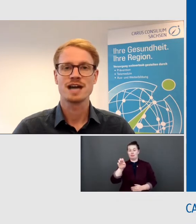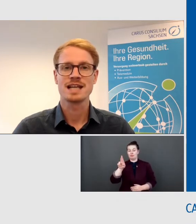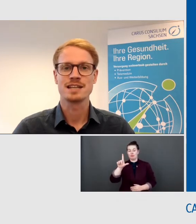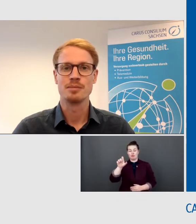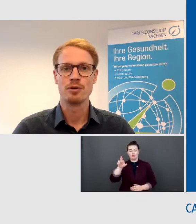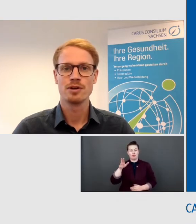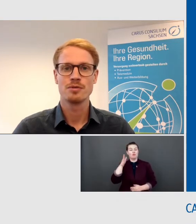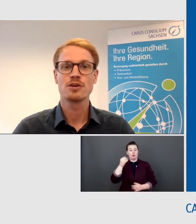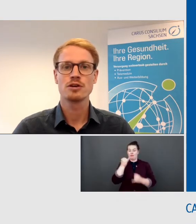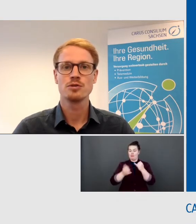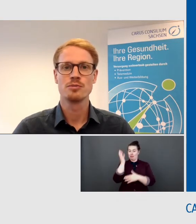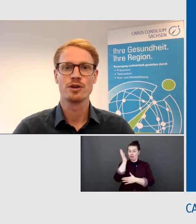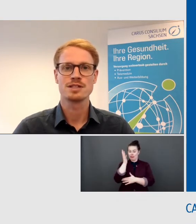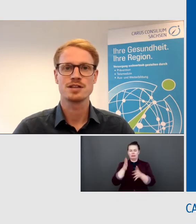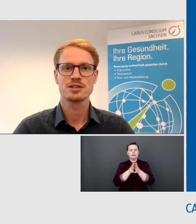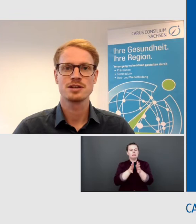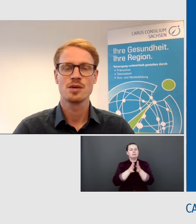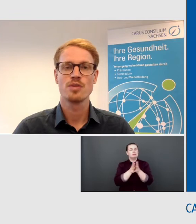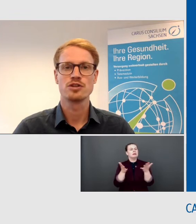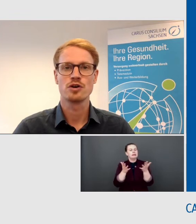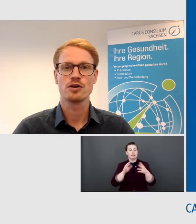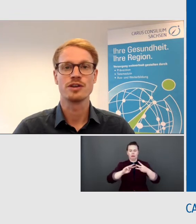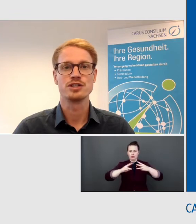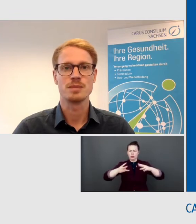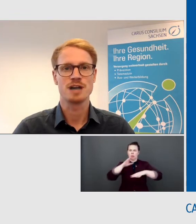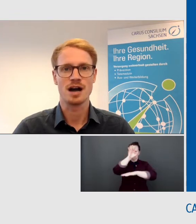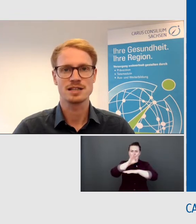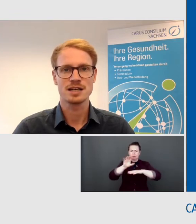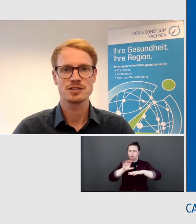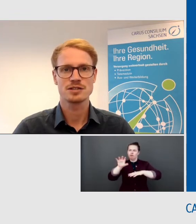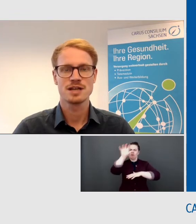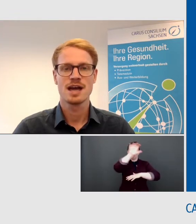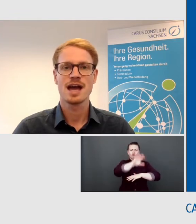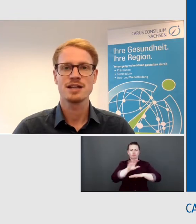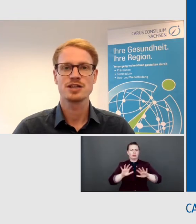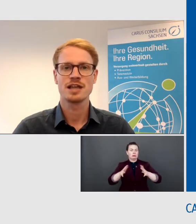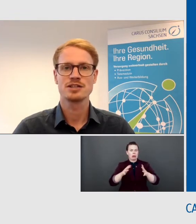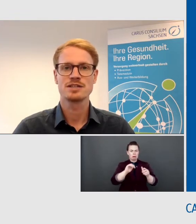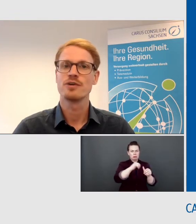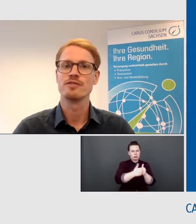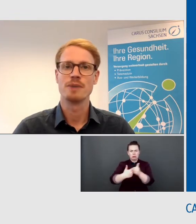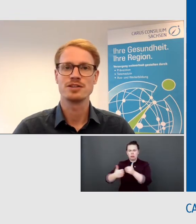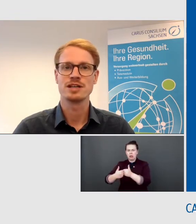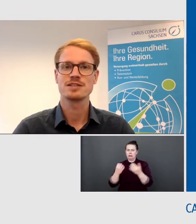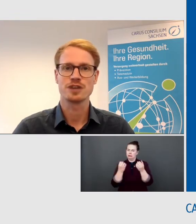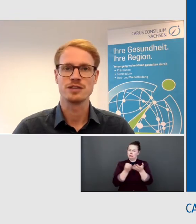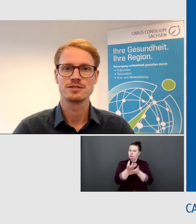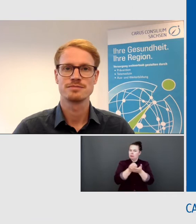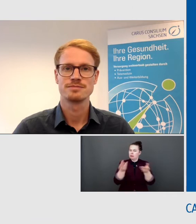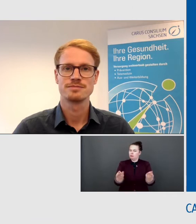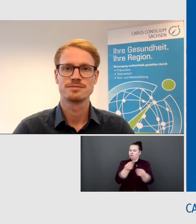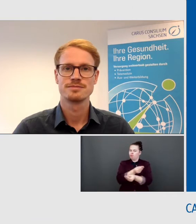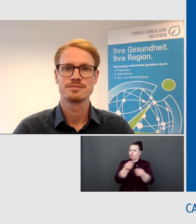Dr. Alexander Berler will conclude the morning session with a talk on the SHAPES architecture and challenges for information